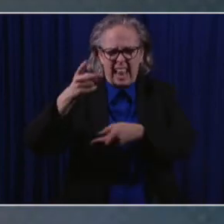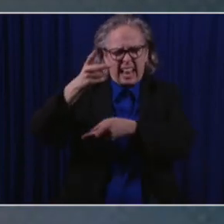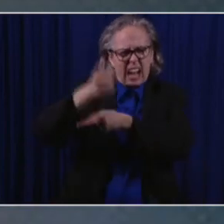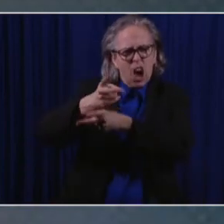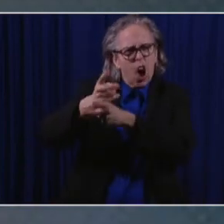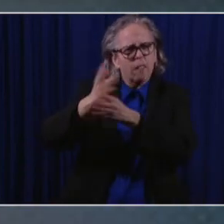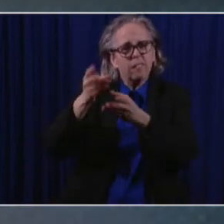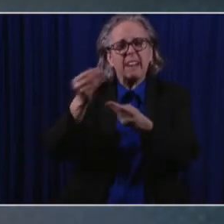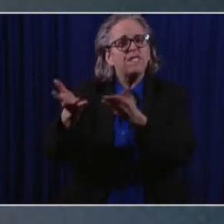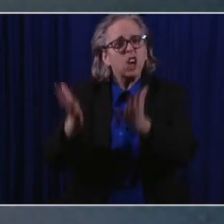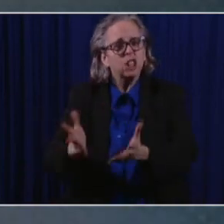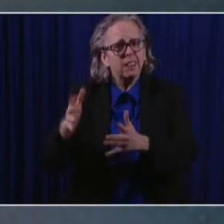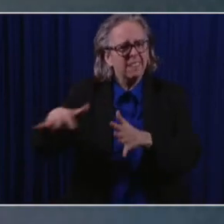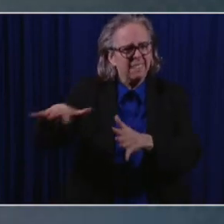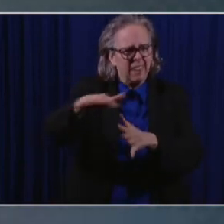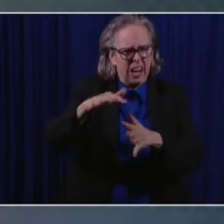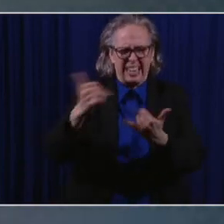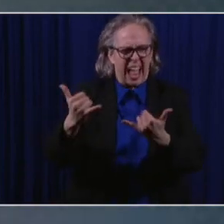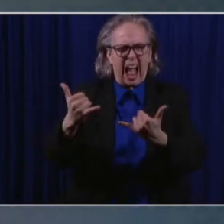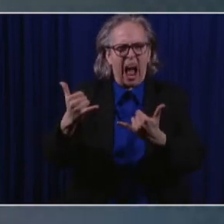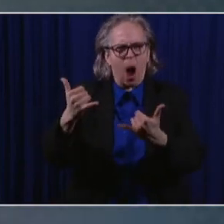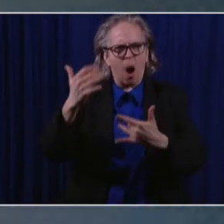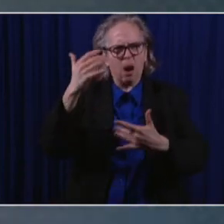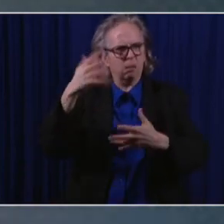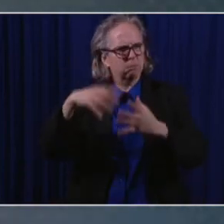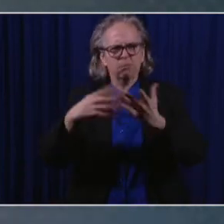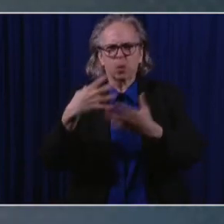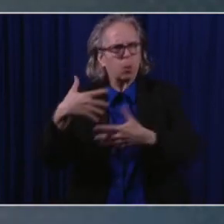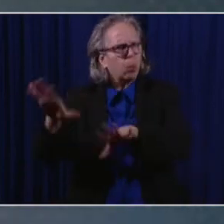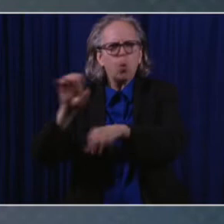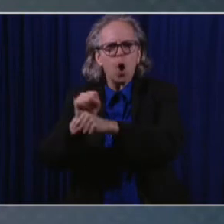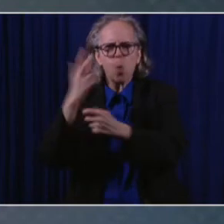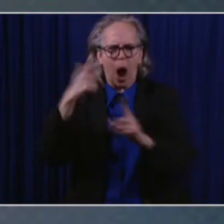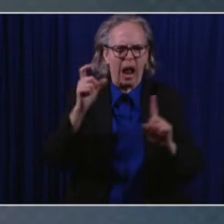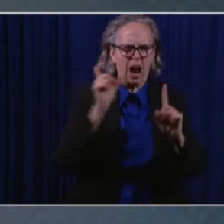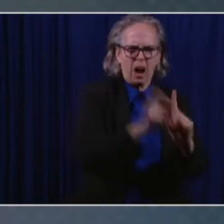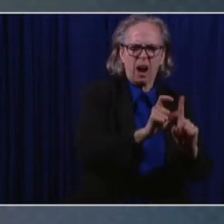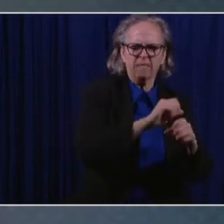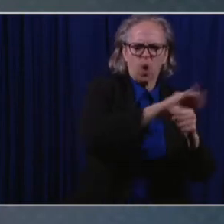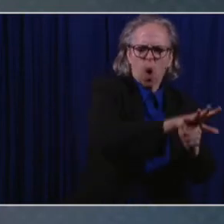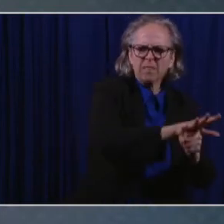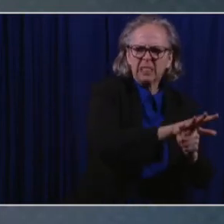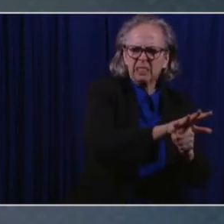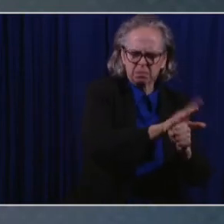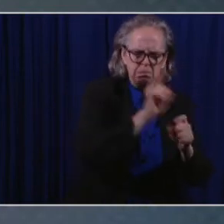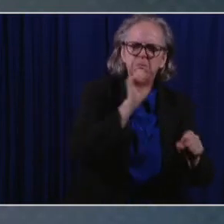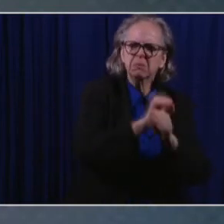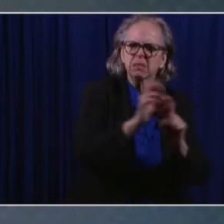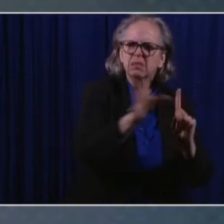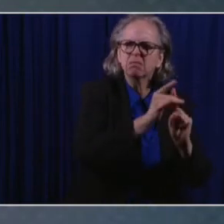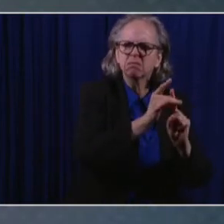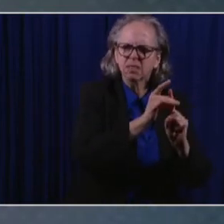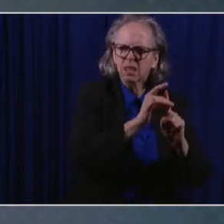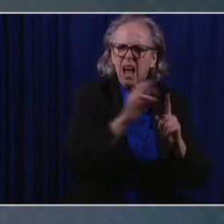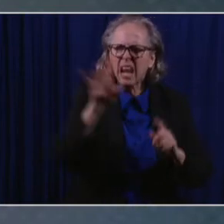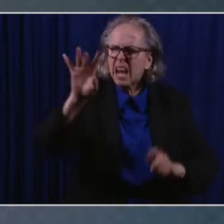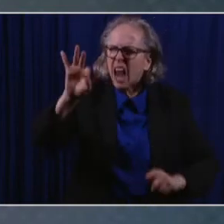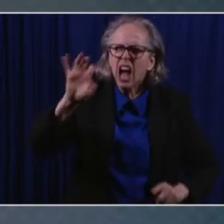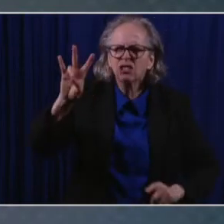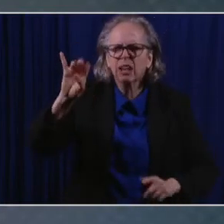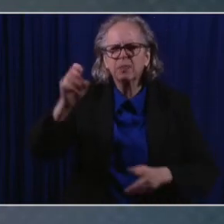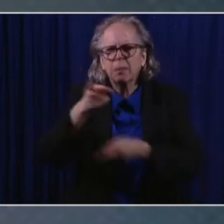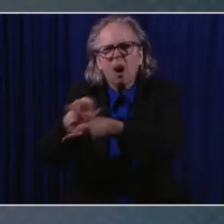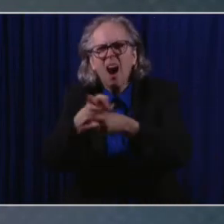or they have active COVID infection. I want to emphasize that we look at each of these infections and they're not catching it in the